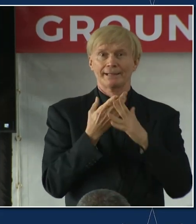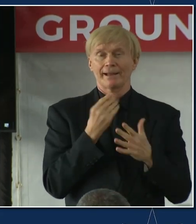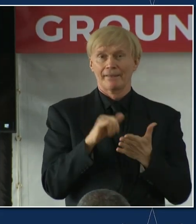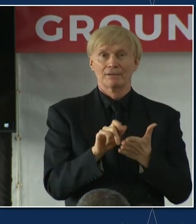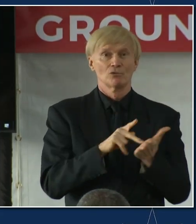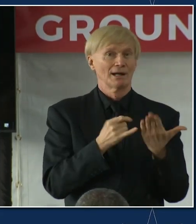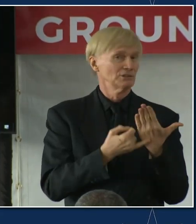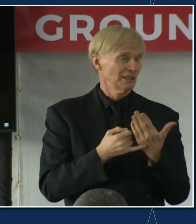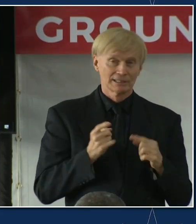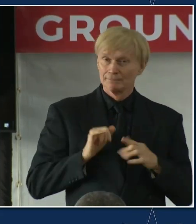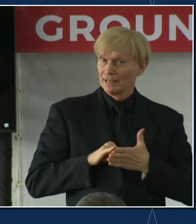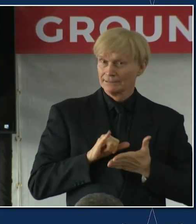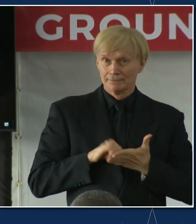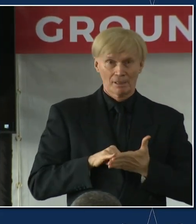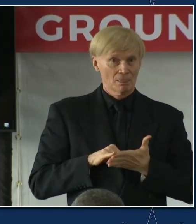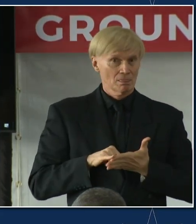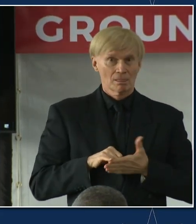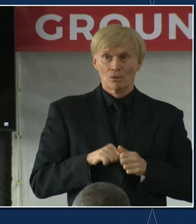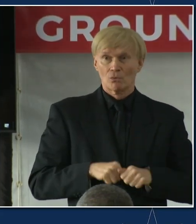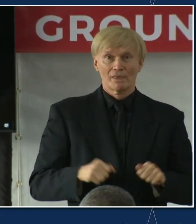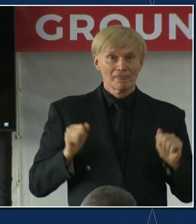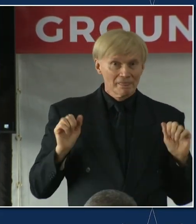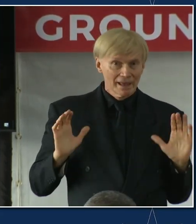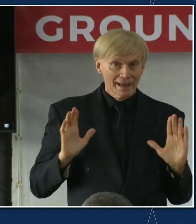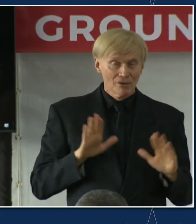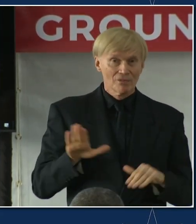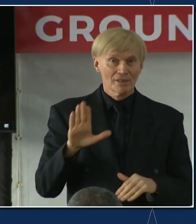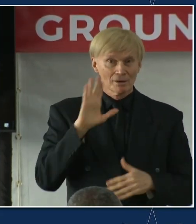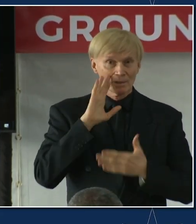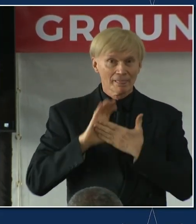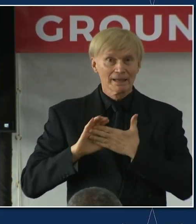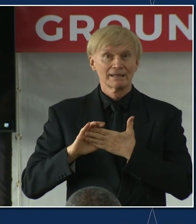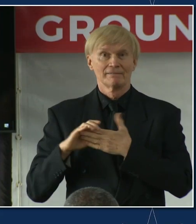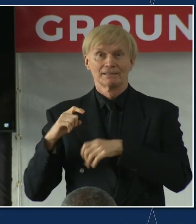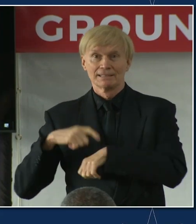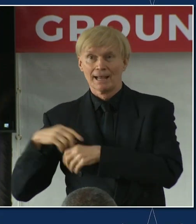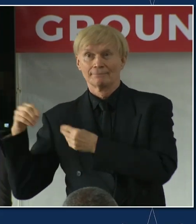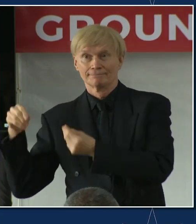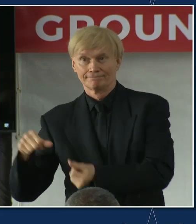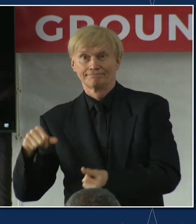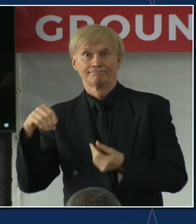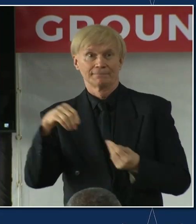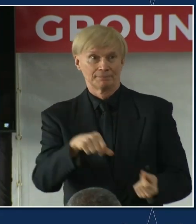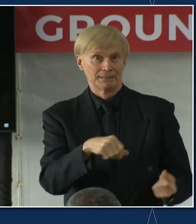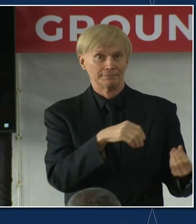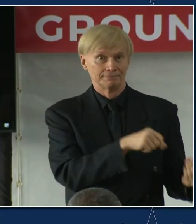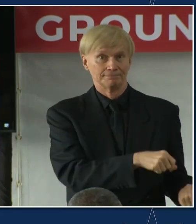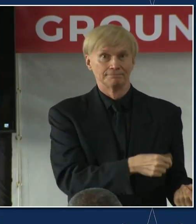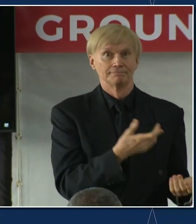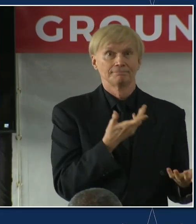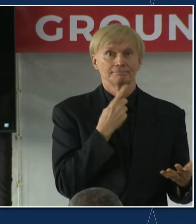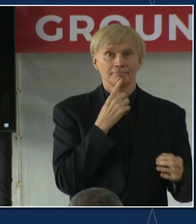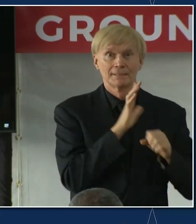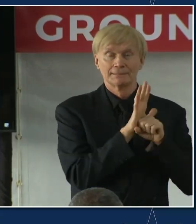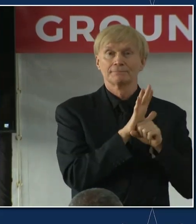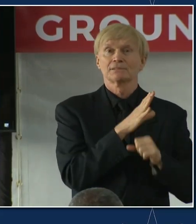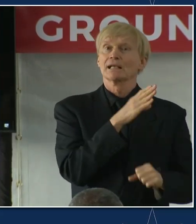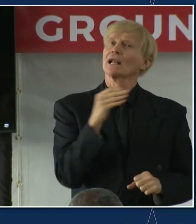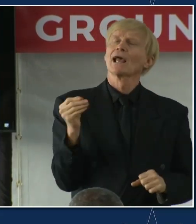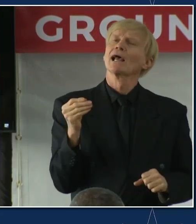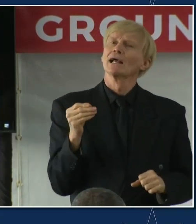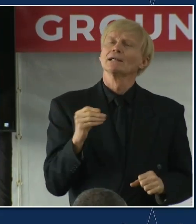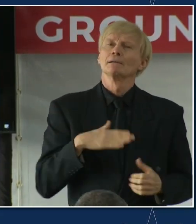project does not exist without their belief and their timeless commitment. My second mother